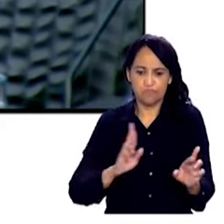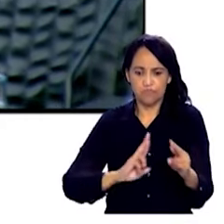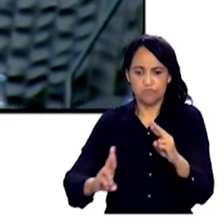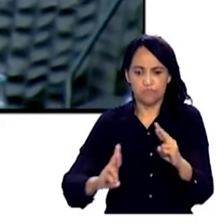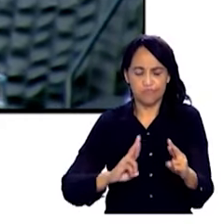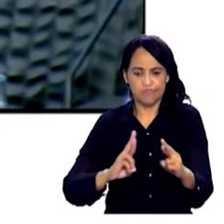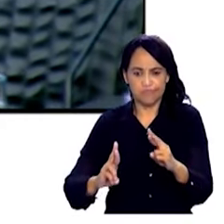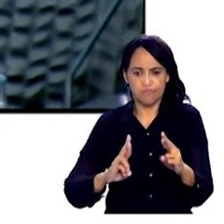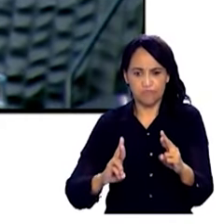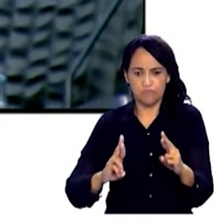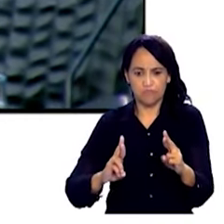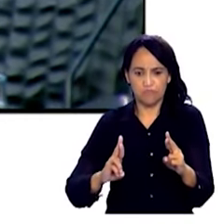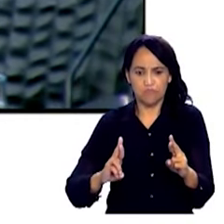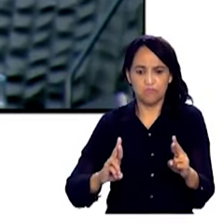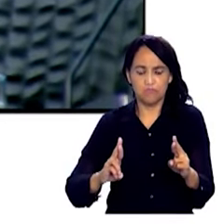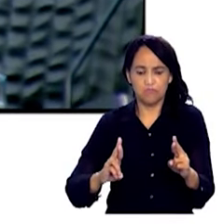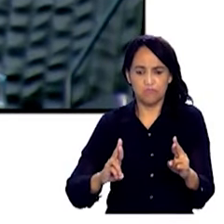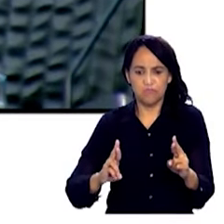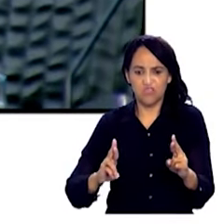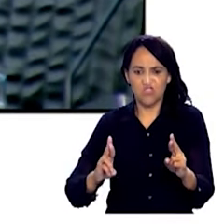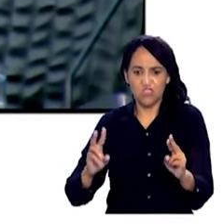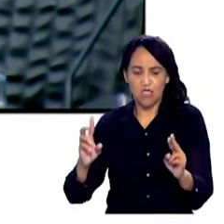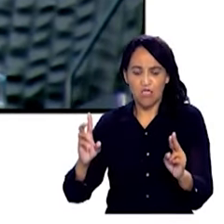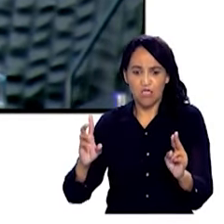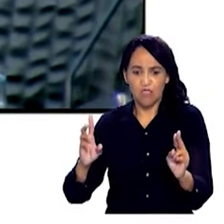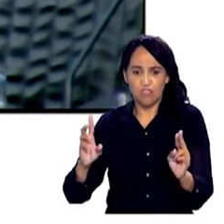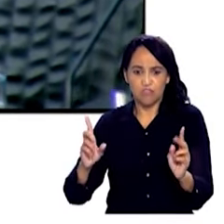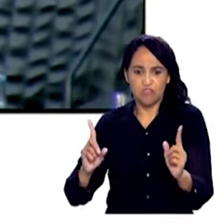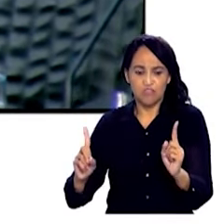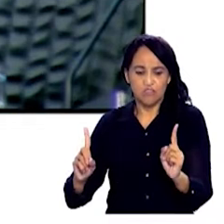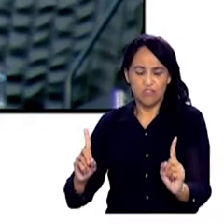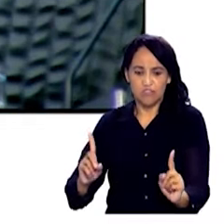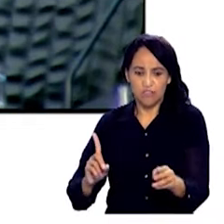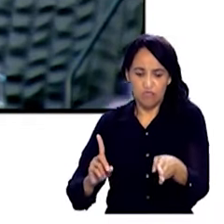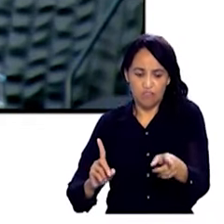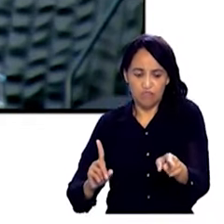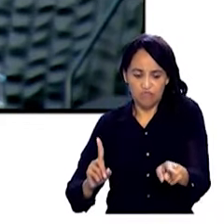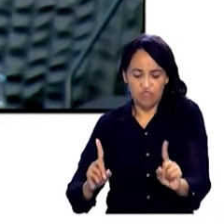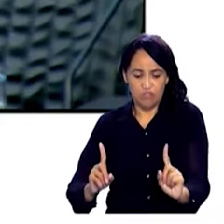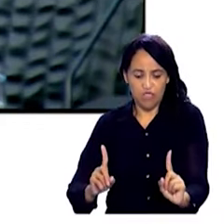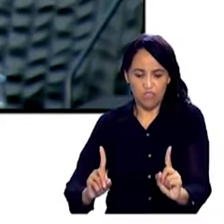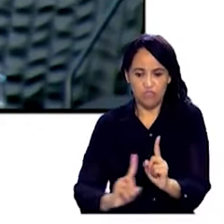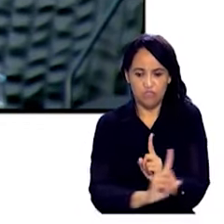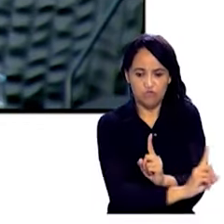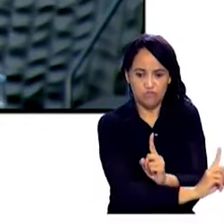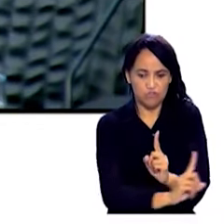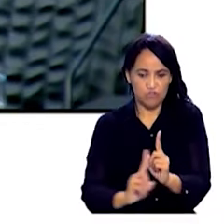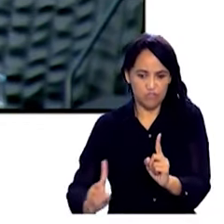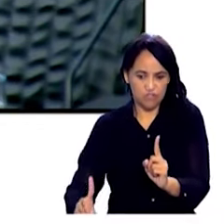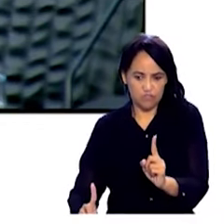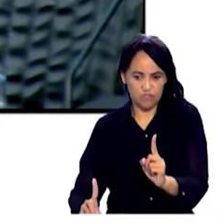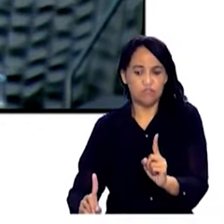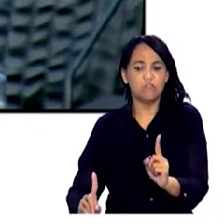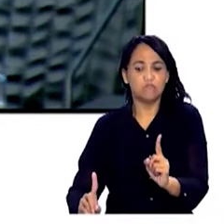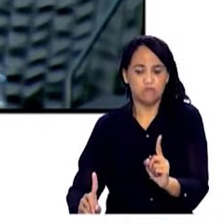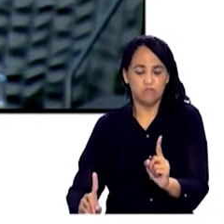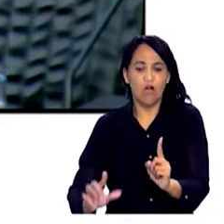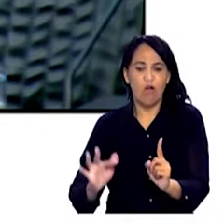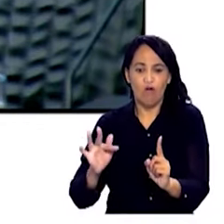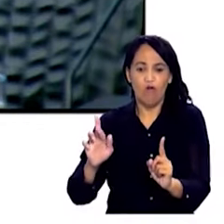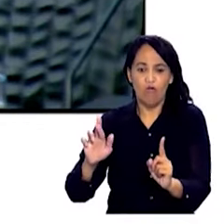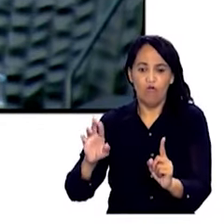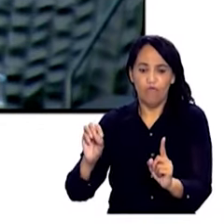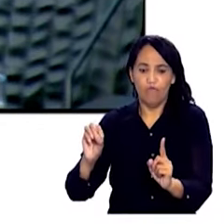a Trial Court though in practice it usually appoints a Special Master to do the work of presiding Over the Trial and